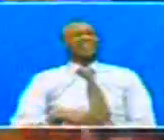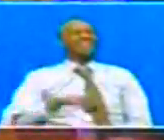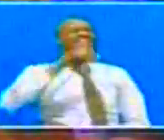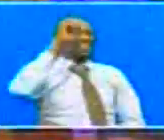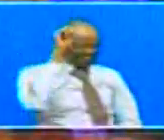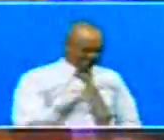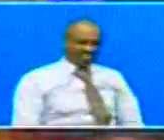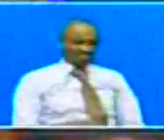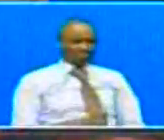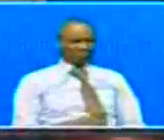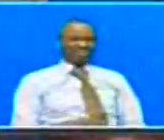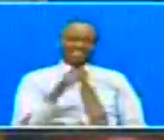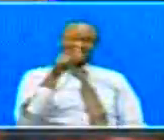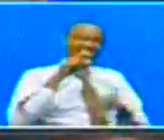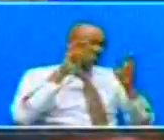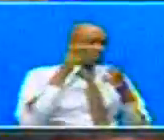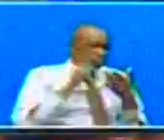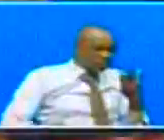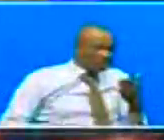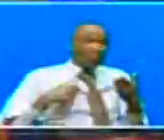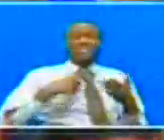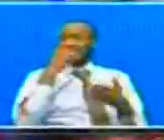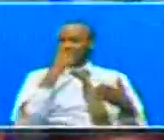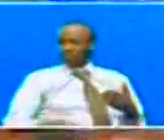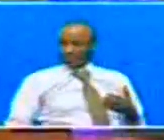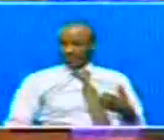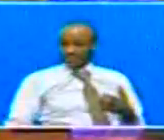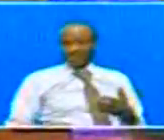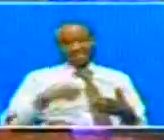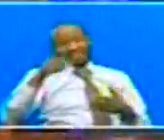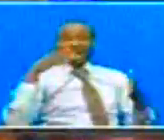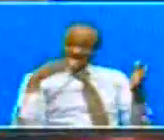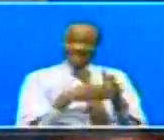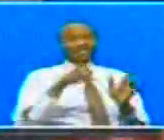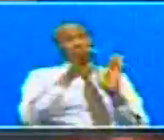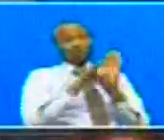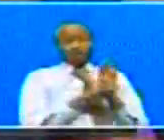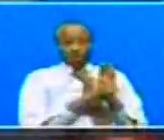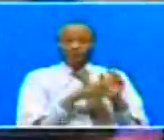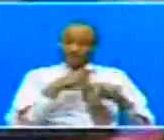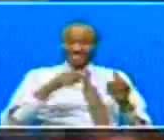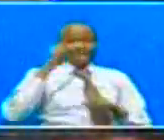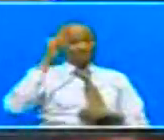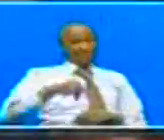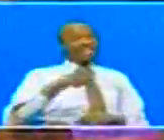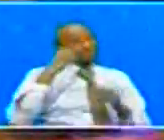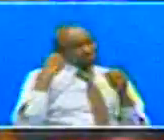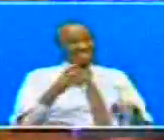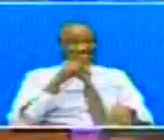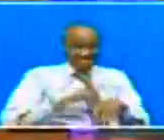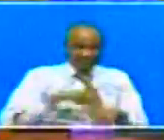fact, that is the whole issue. We have always argued that it has gone against the constitution, but because MPs have been